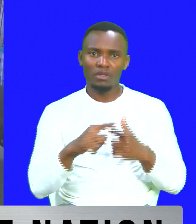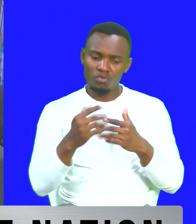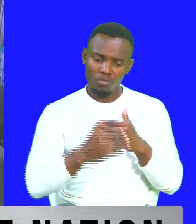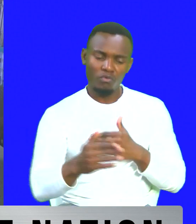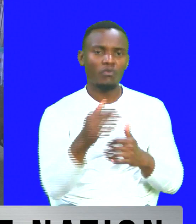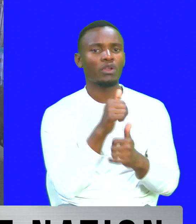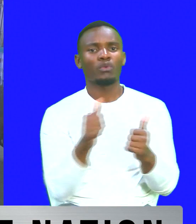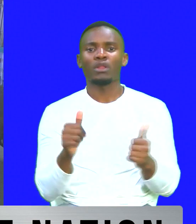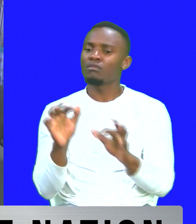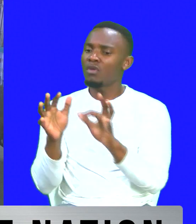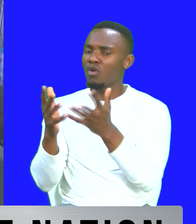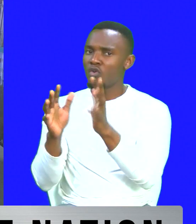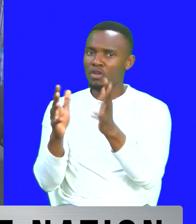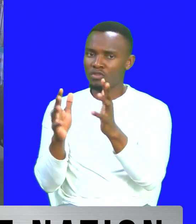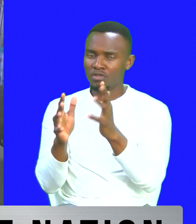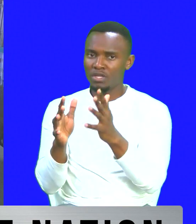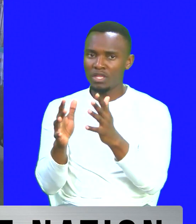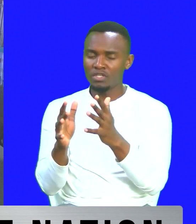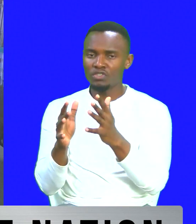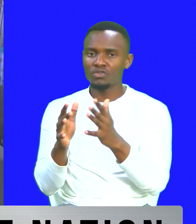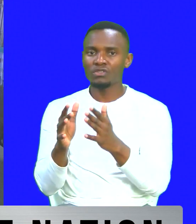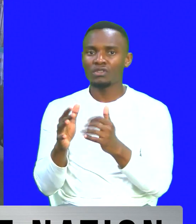And congratulations to Mheshimiwa